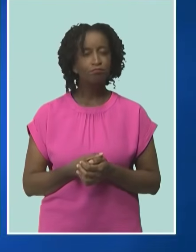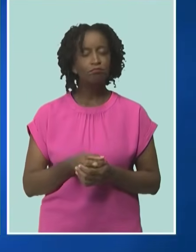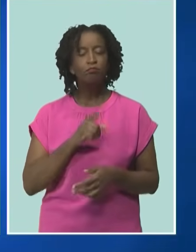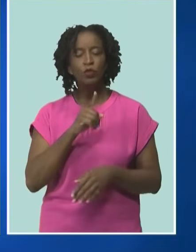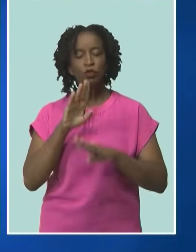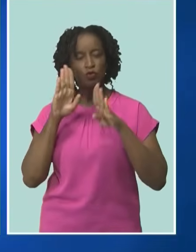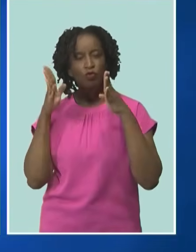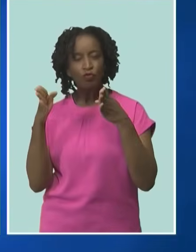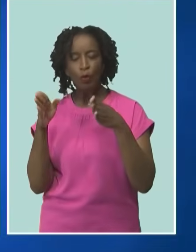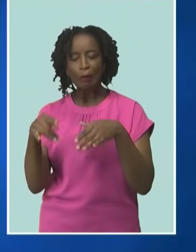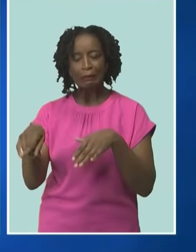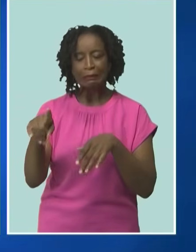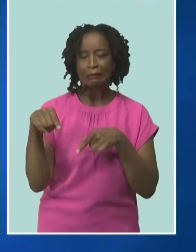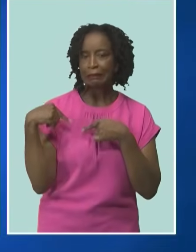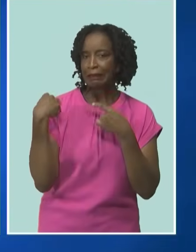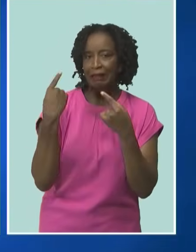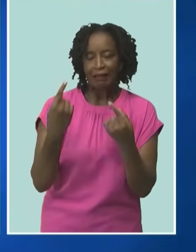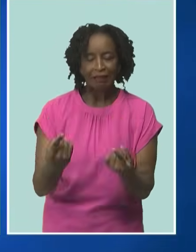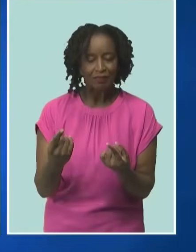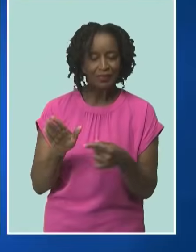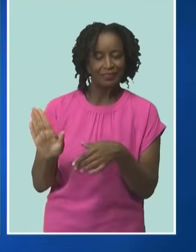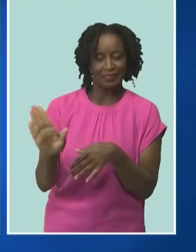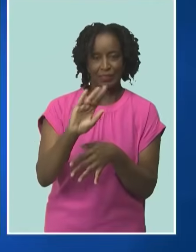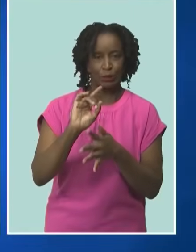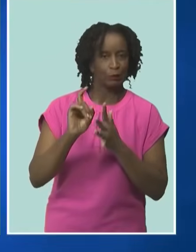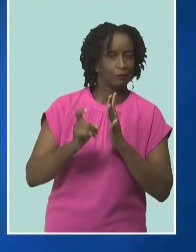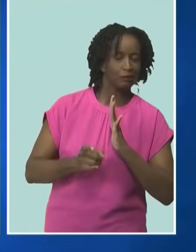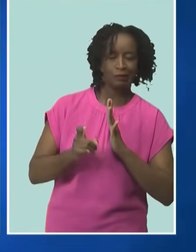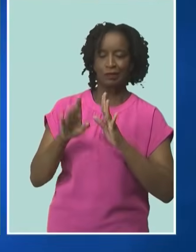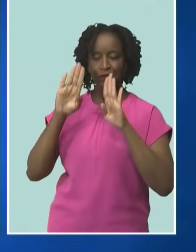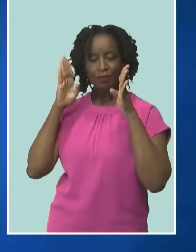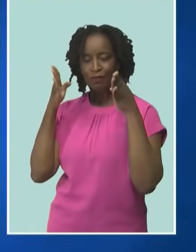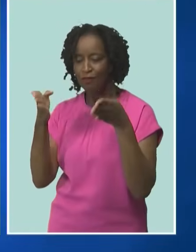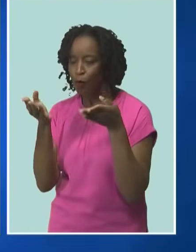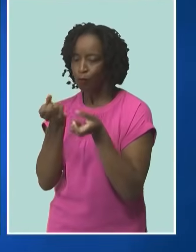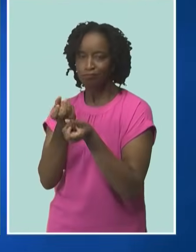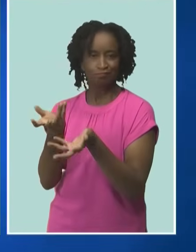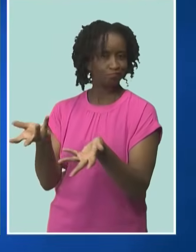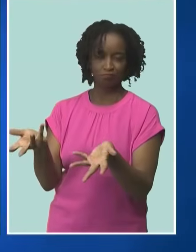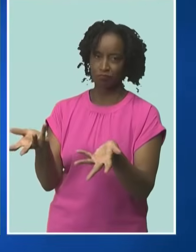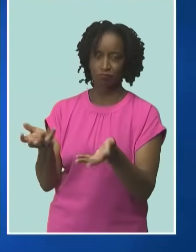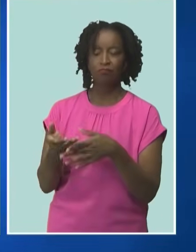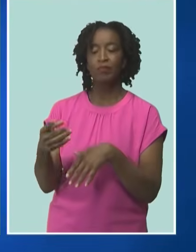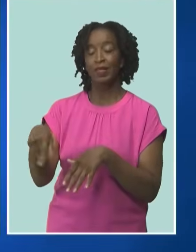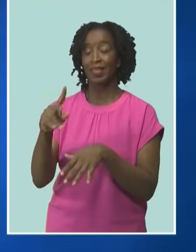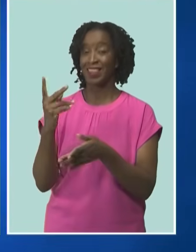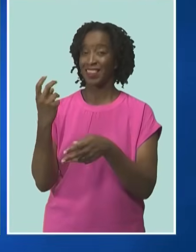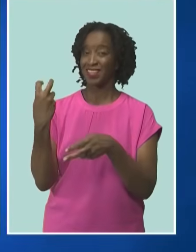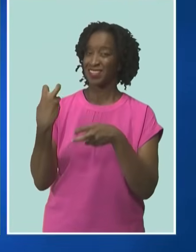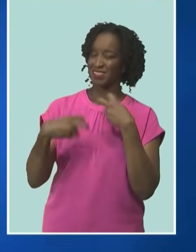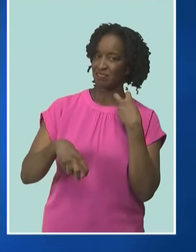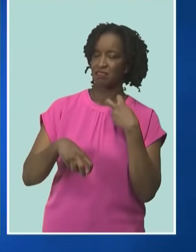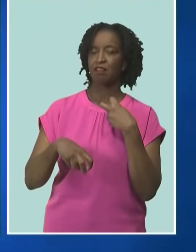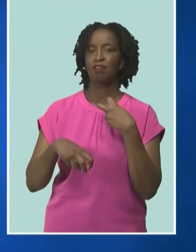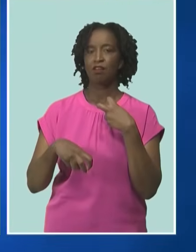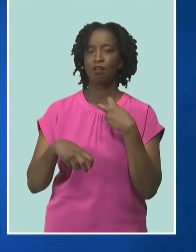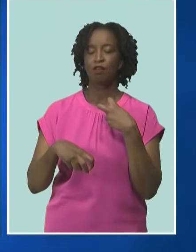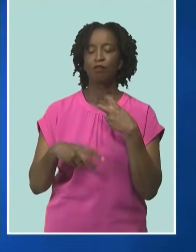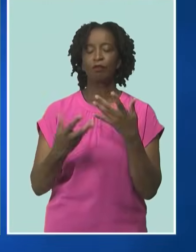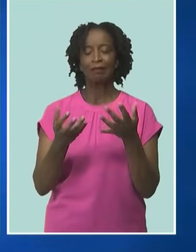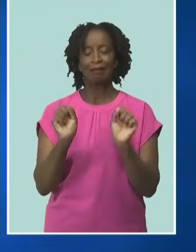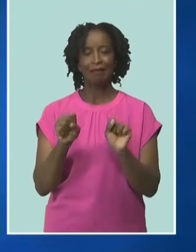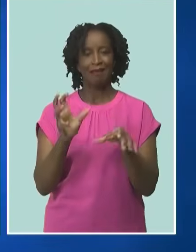of our population, who often face significant challenges in obtaining affordable credit card